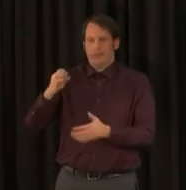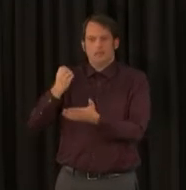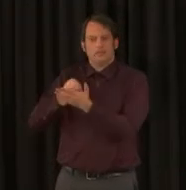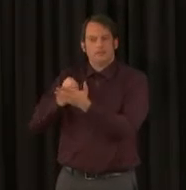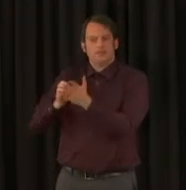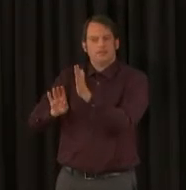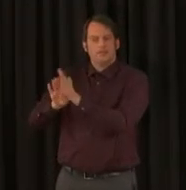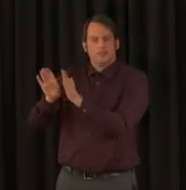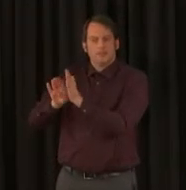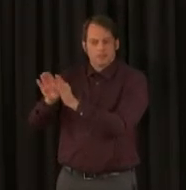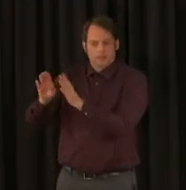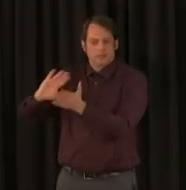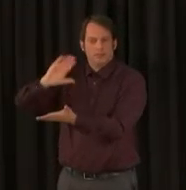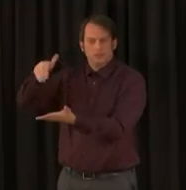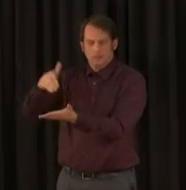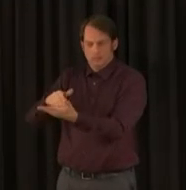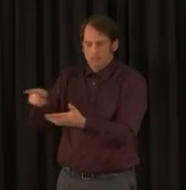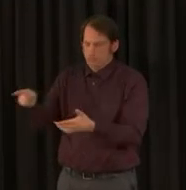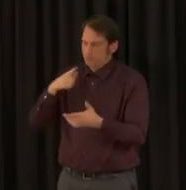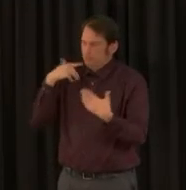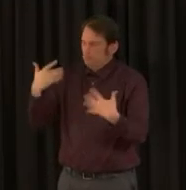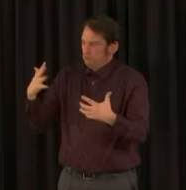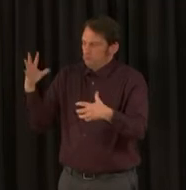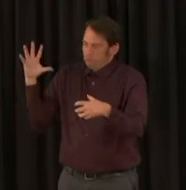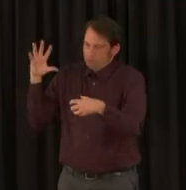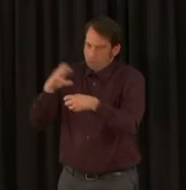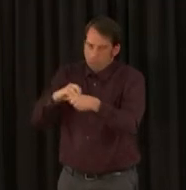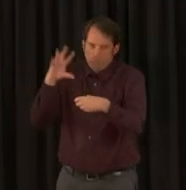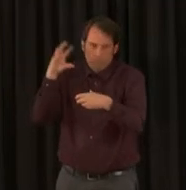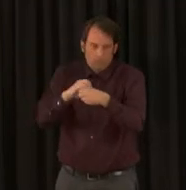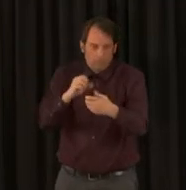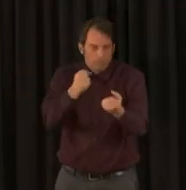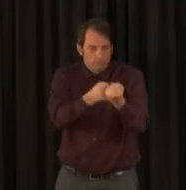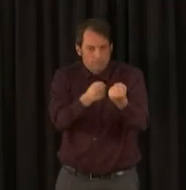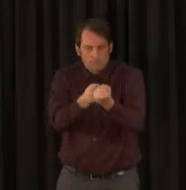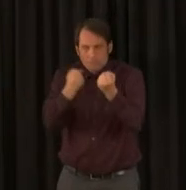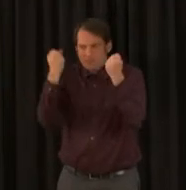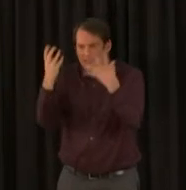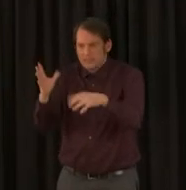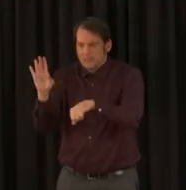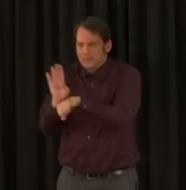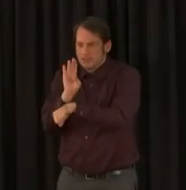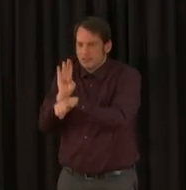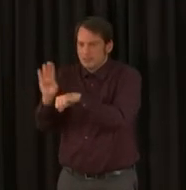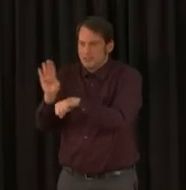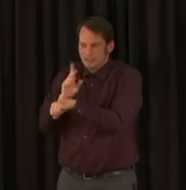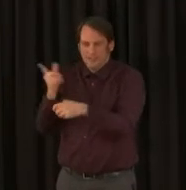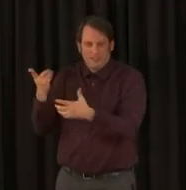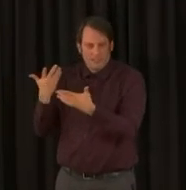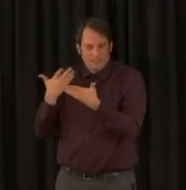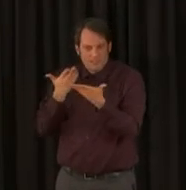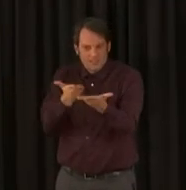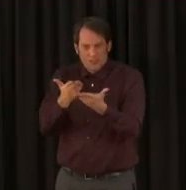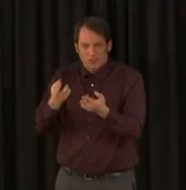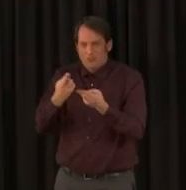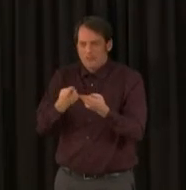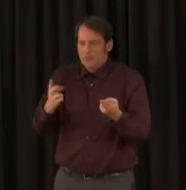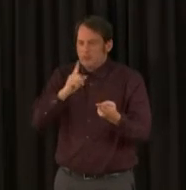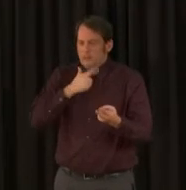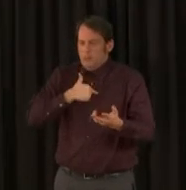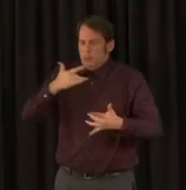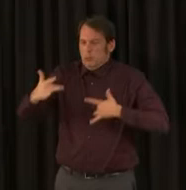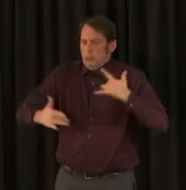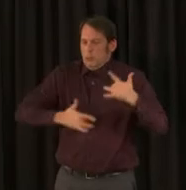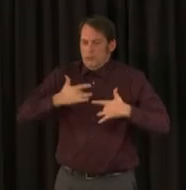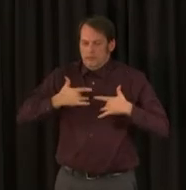really instrumental in helping many, many businesses access these resources. And so we're very excited today to have